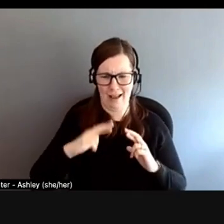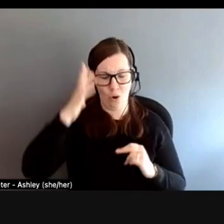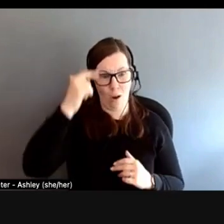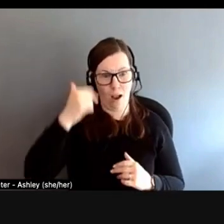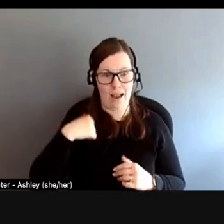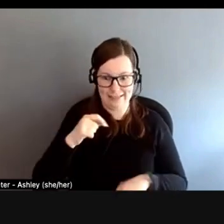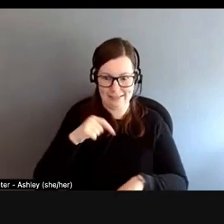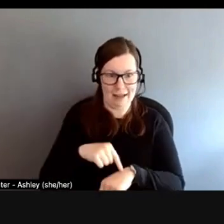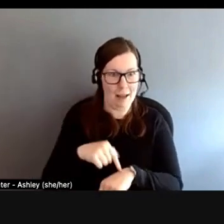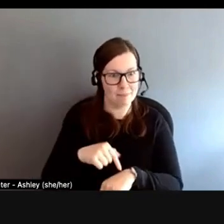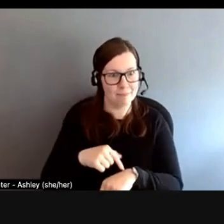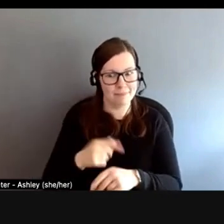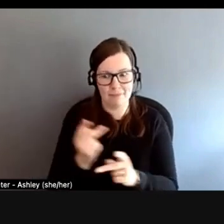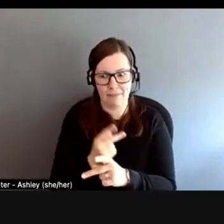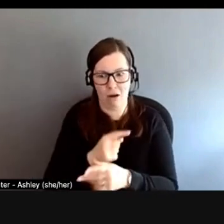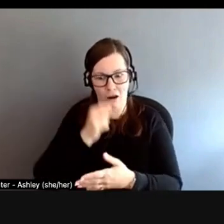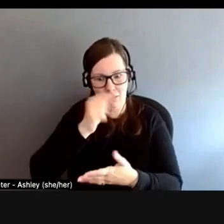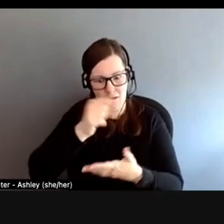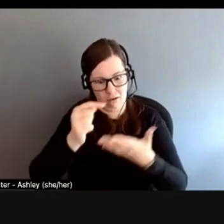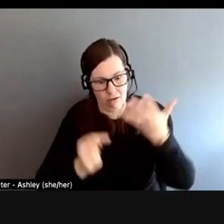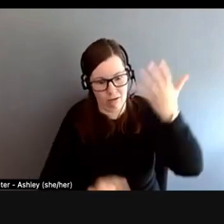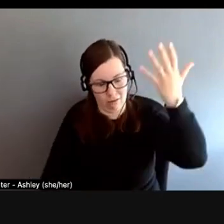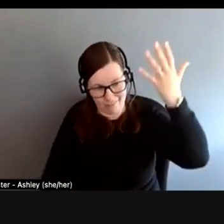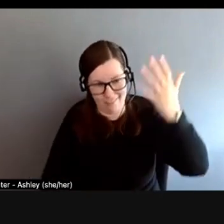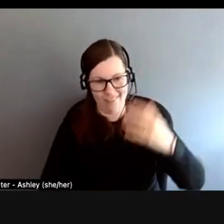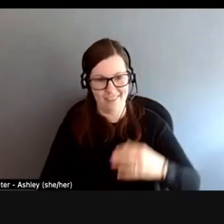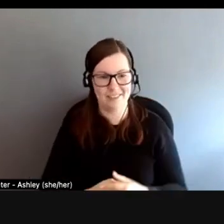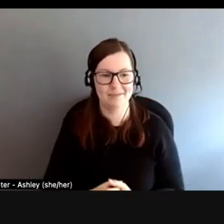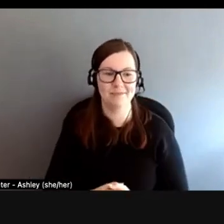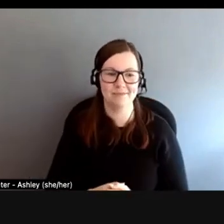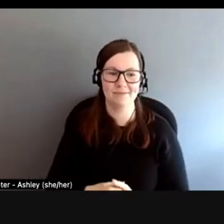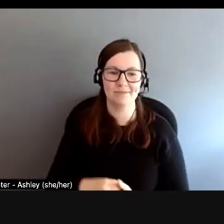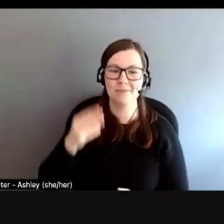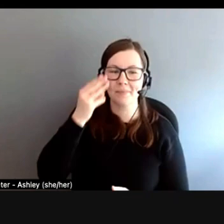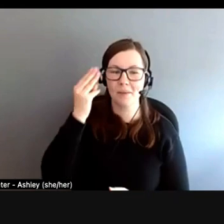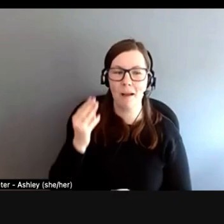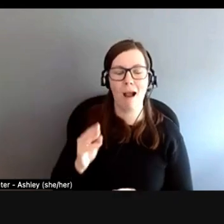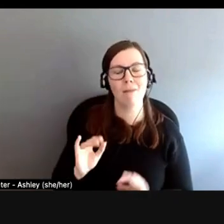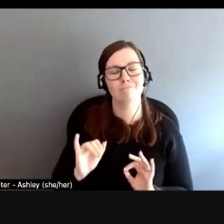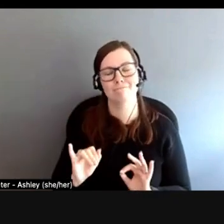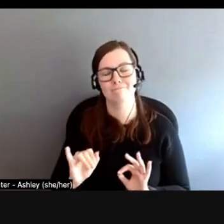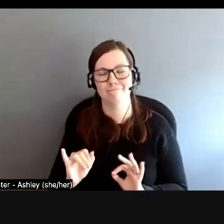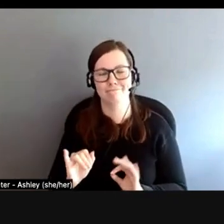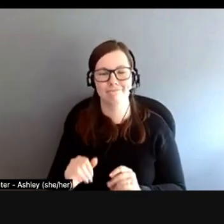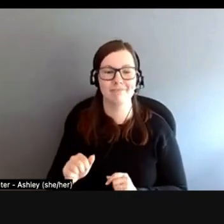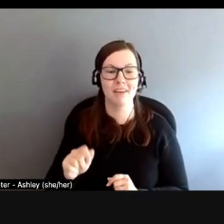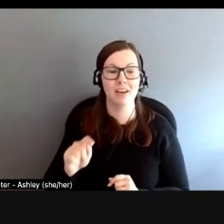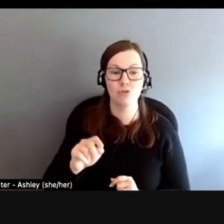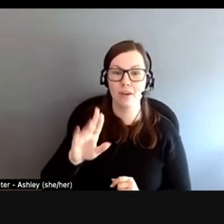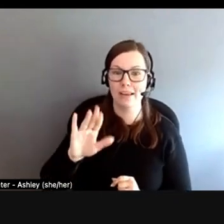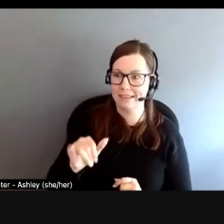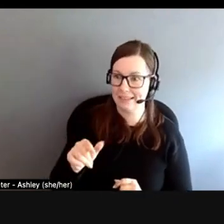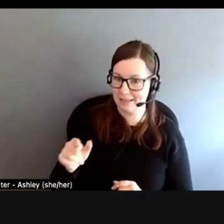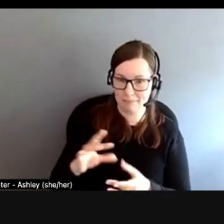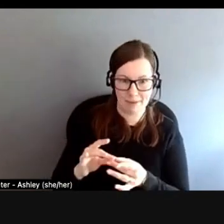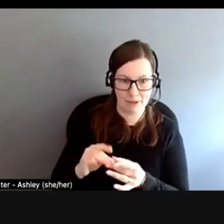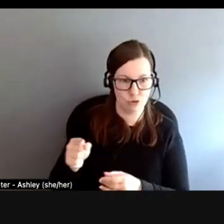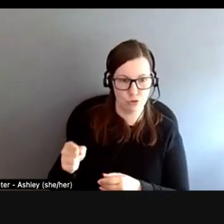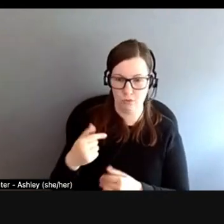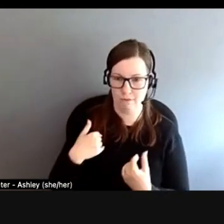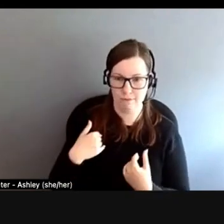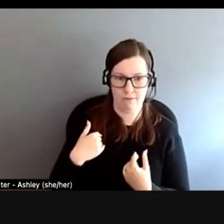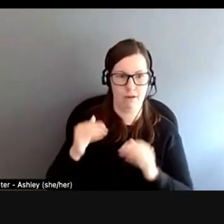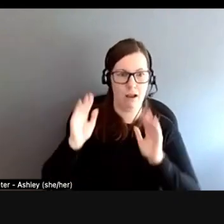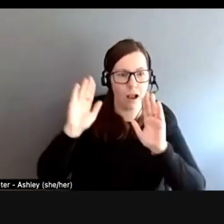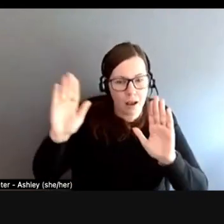Well, Susan, Tracy was kind enough, and if I'm not mistaken, you have an amazing math website on Google Sites. So we always learn